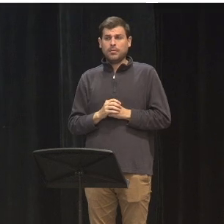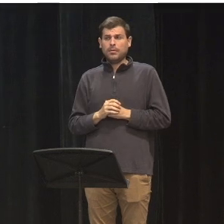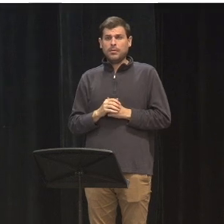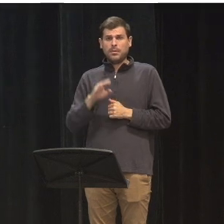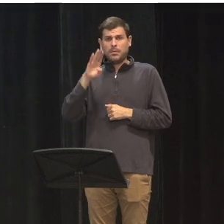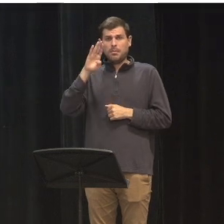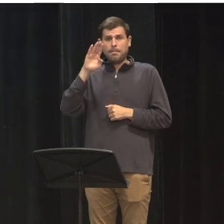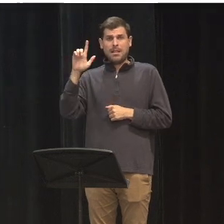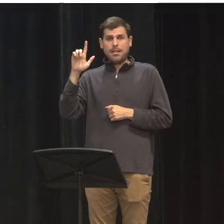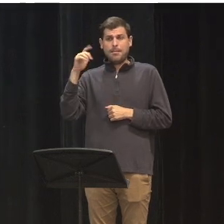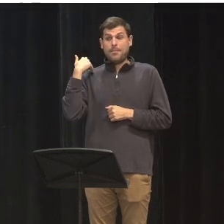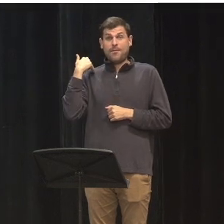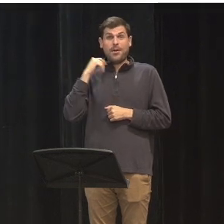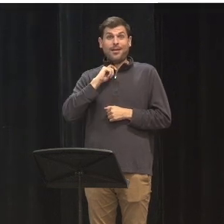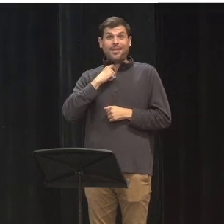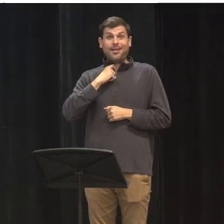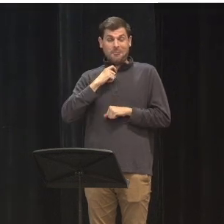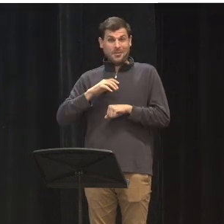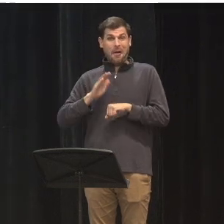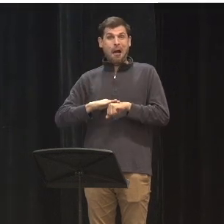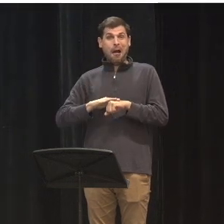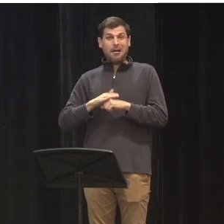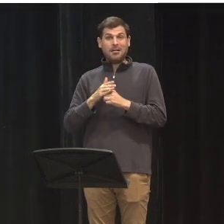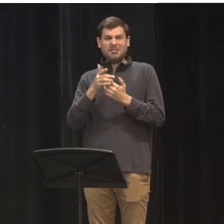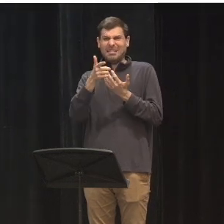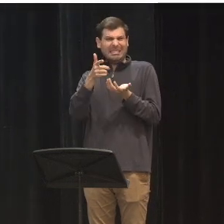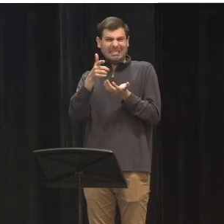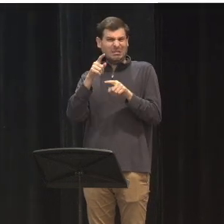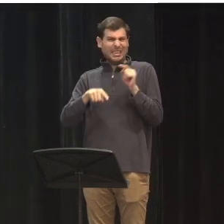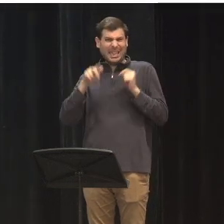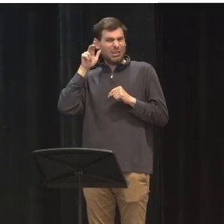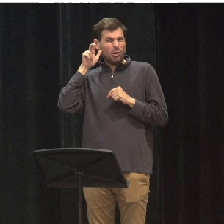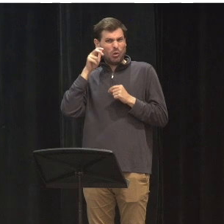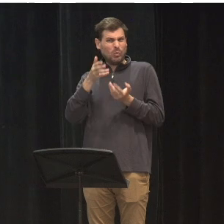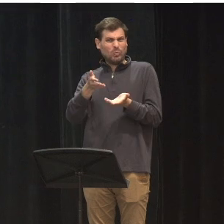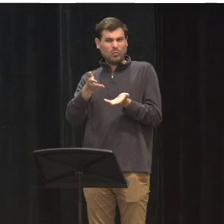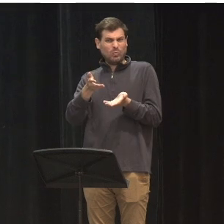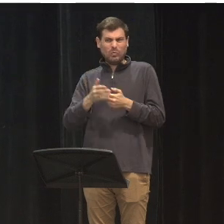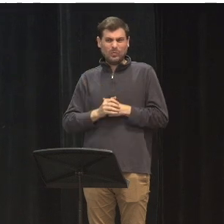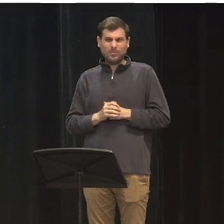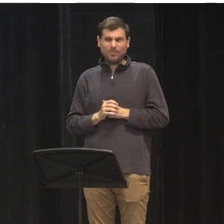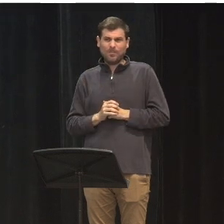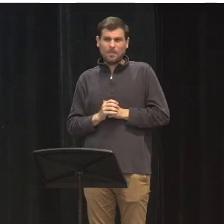Bill, you are unmuted on the system, but we're not able to hear you.